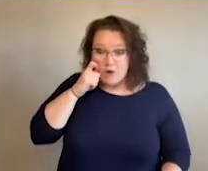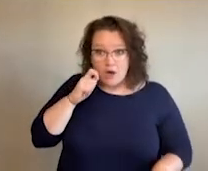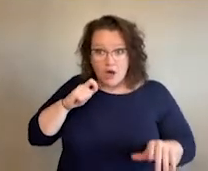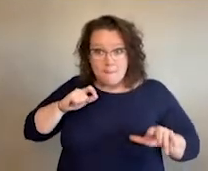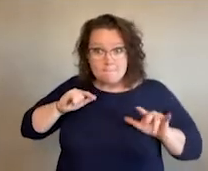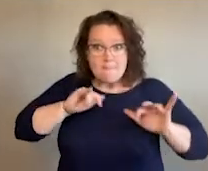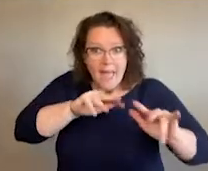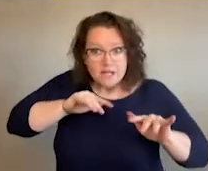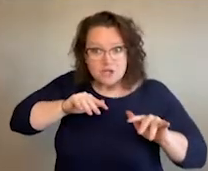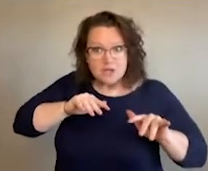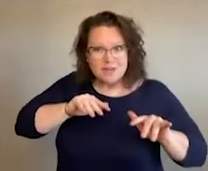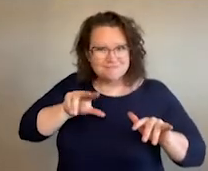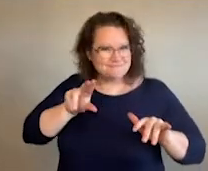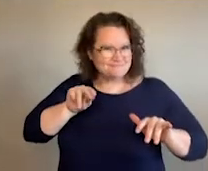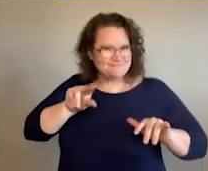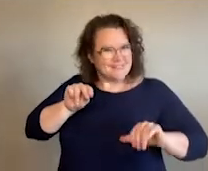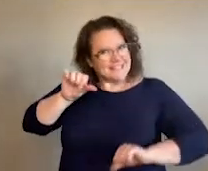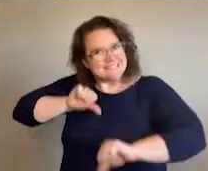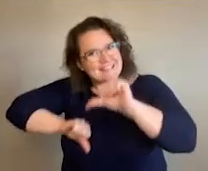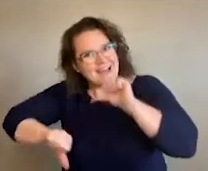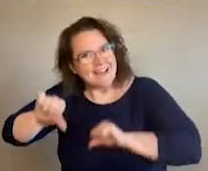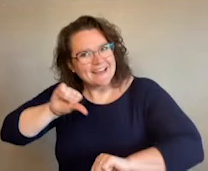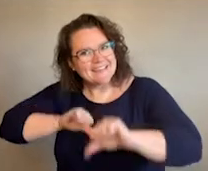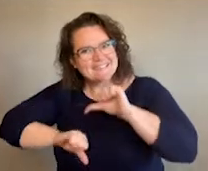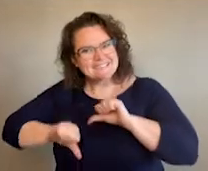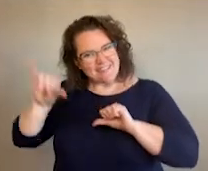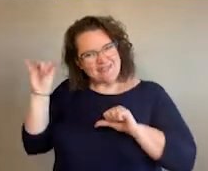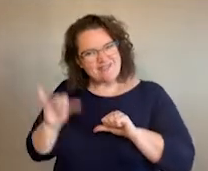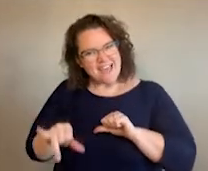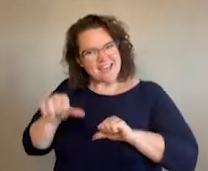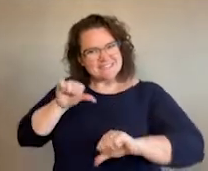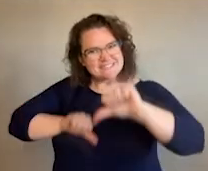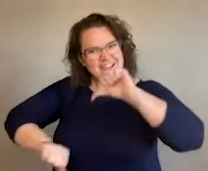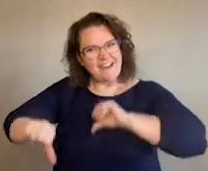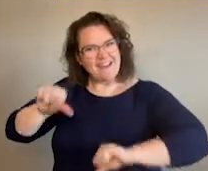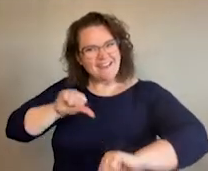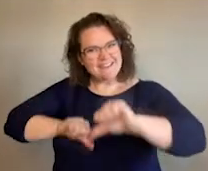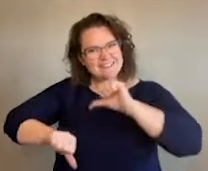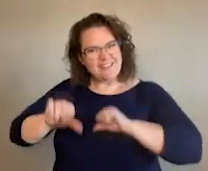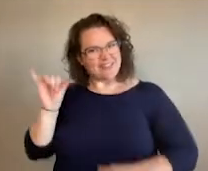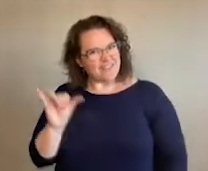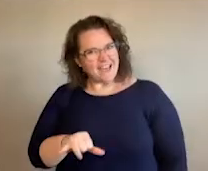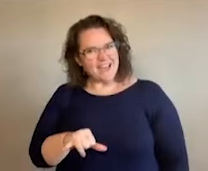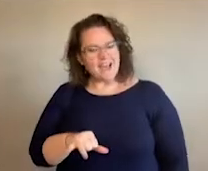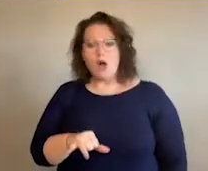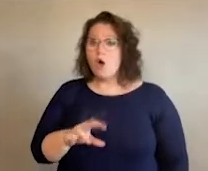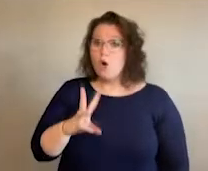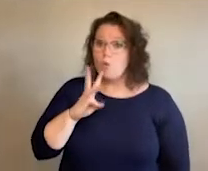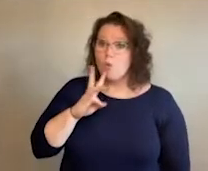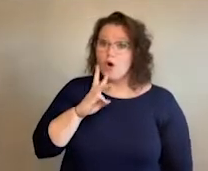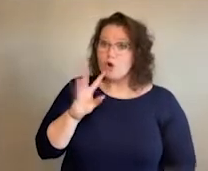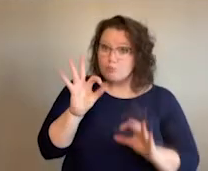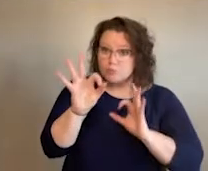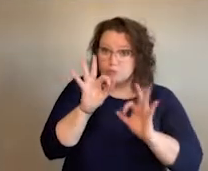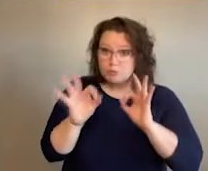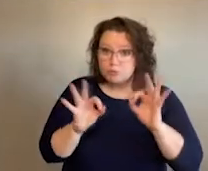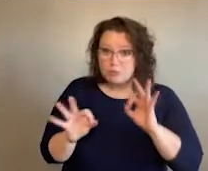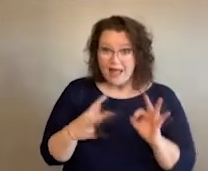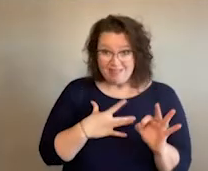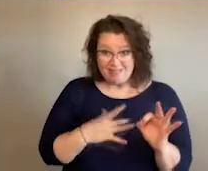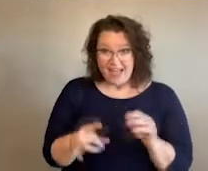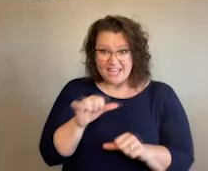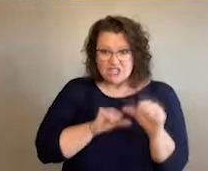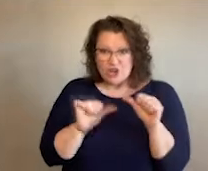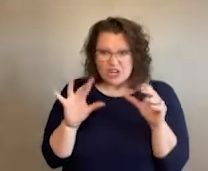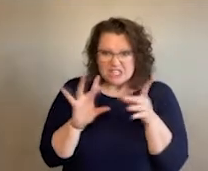magic? No, it's science. It is science. The water molecules like each other and they hold on really tight. Those